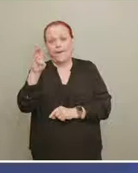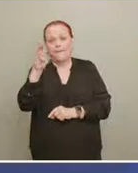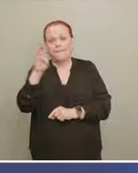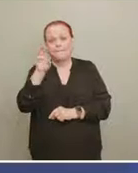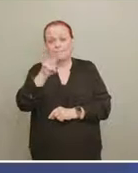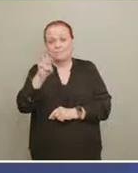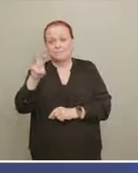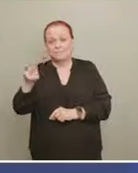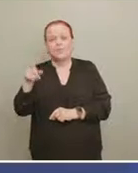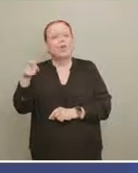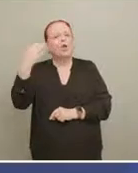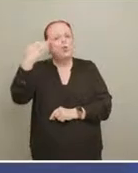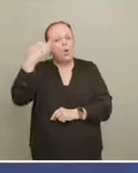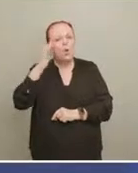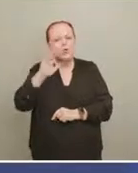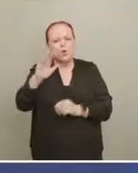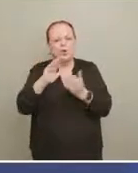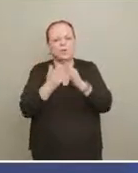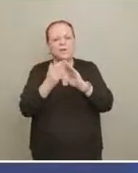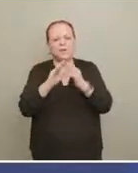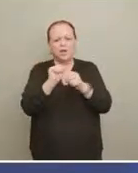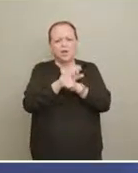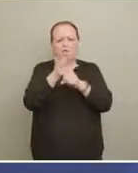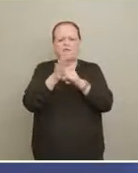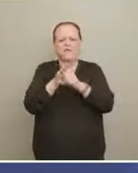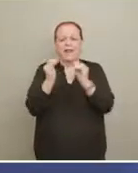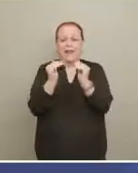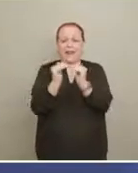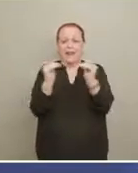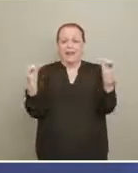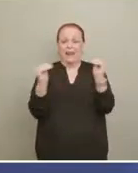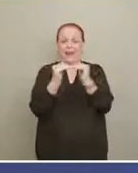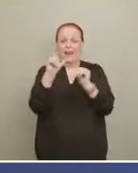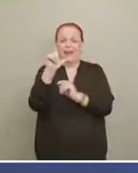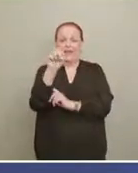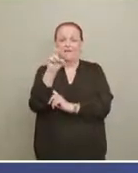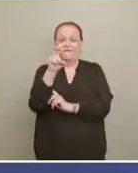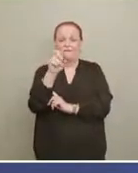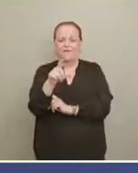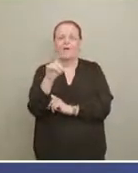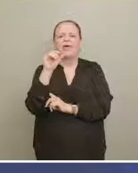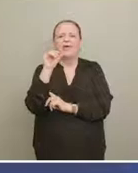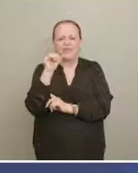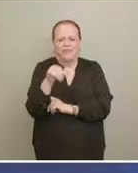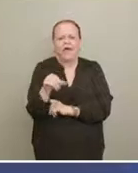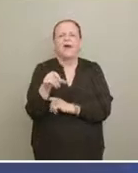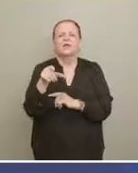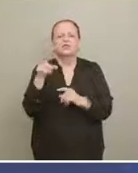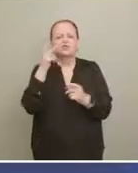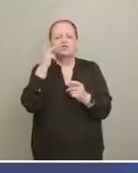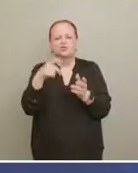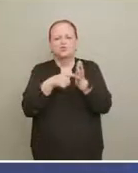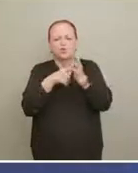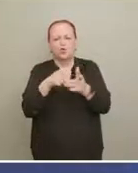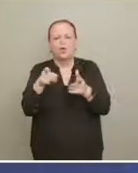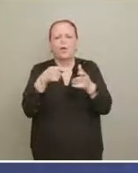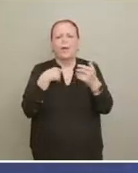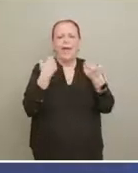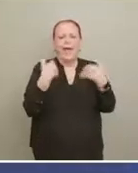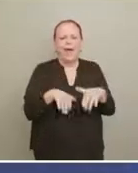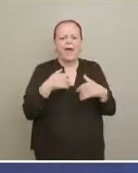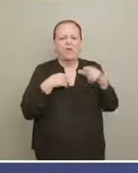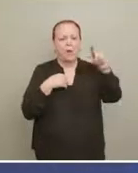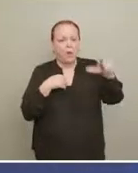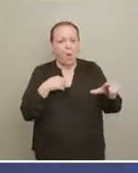talk about know your community COVID-19 community level, it talks about how the level are divided up to low, medium,